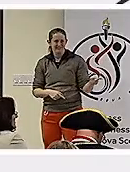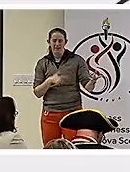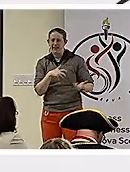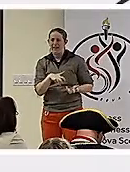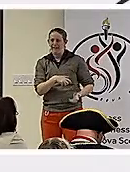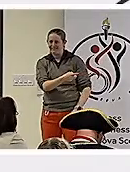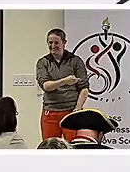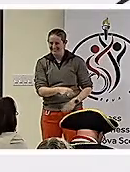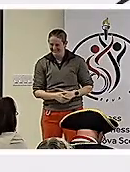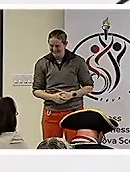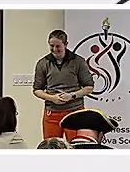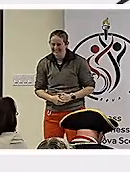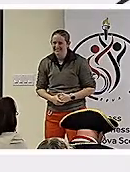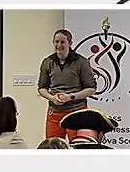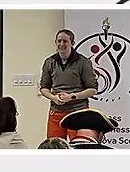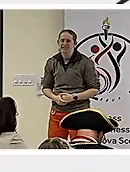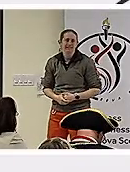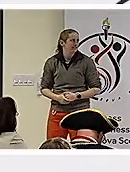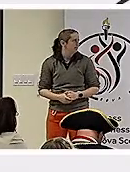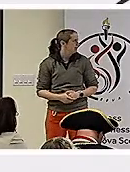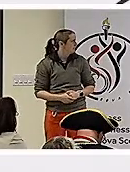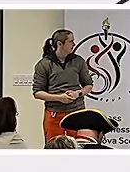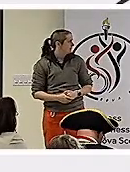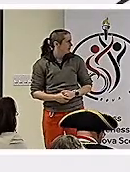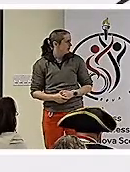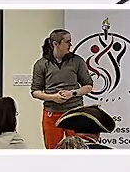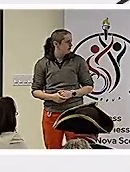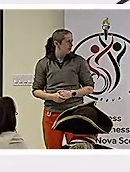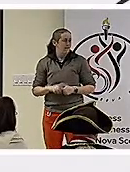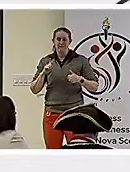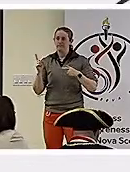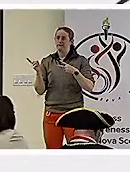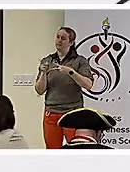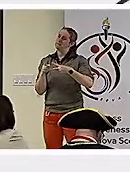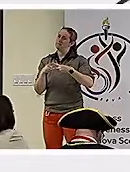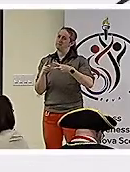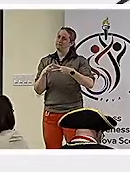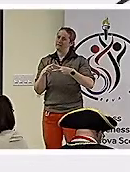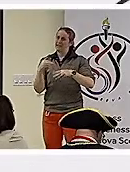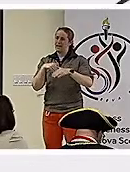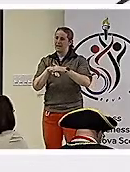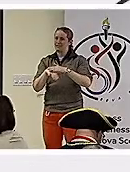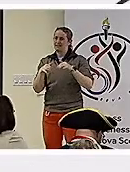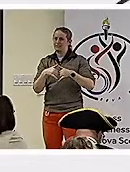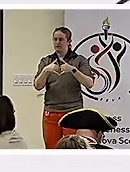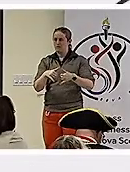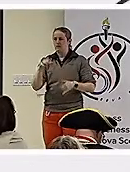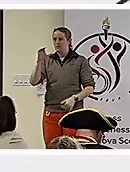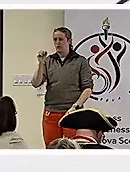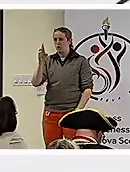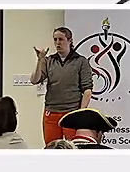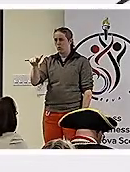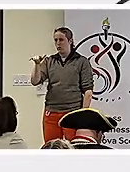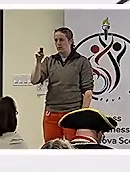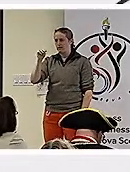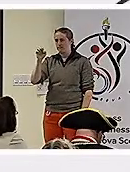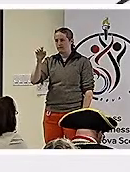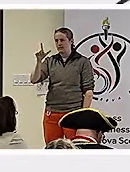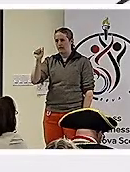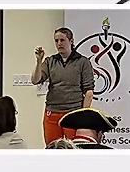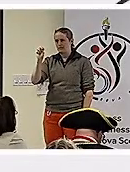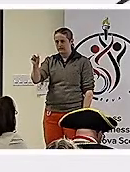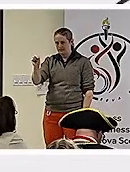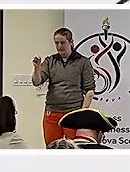Corey Melanson is a leader in advancing, First, we are presenting the Access Award to Corey Melanson. Corey